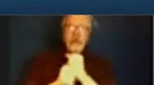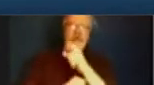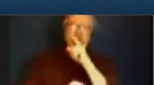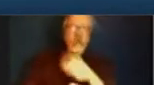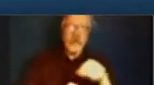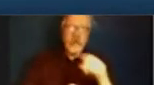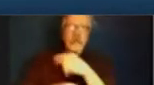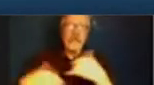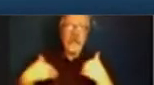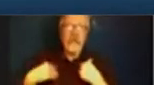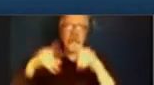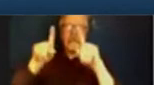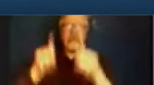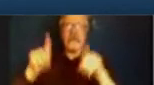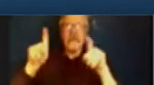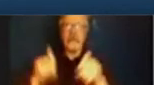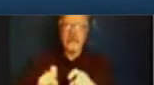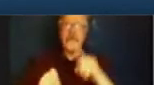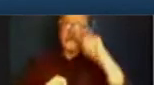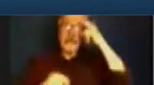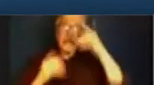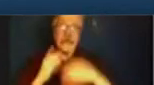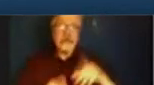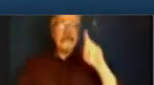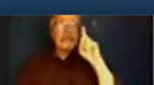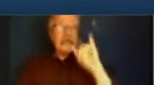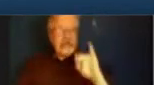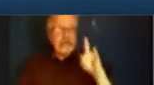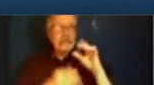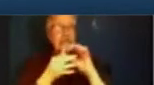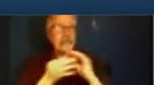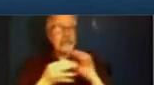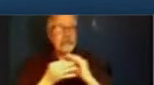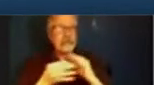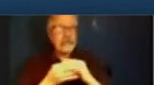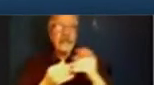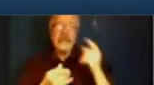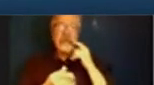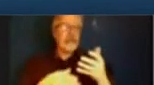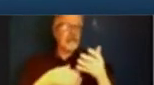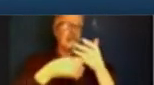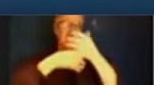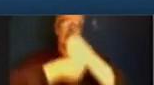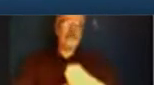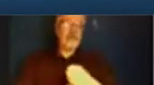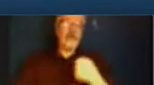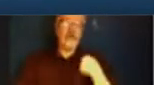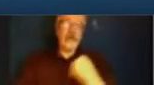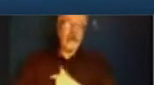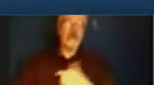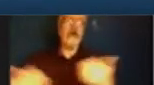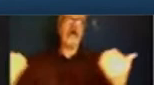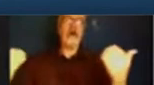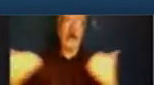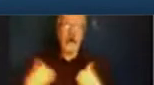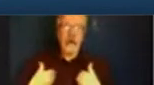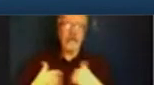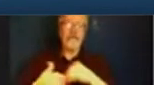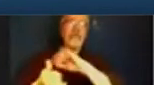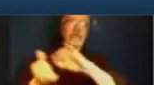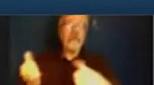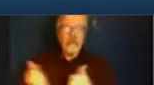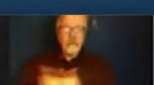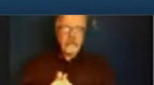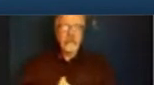this briefly in his remarks, but beyond the things he just summarized, we do have additional mobile teams that help with both vaccination